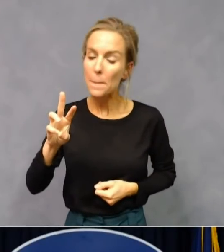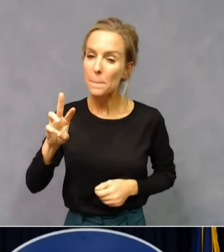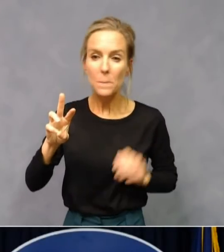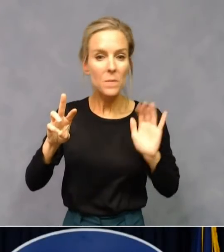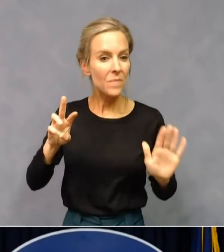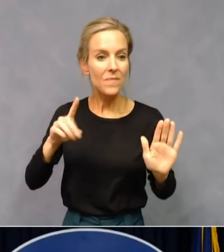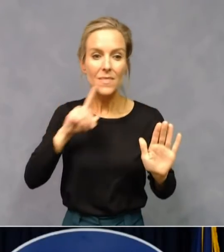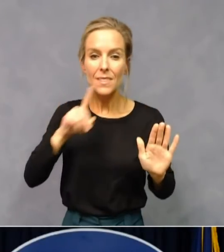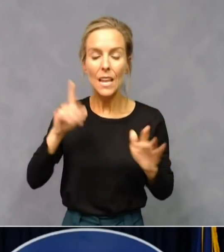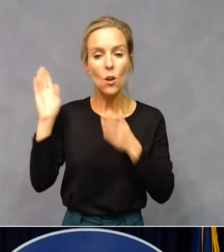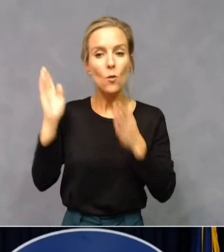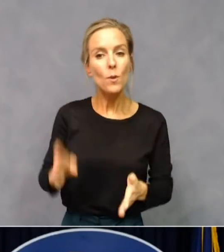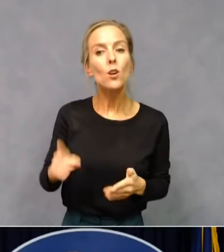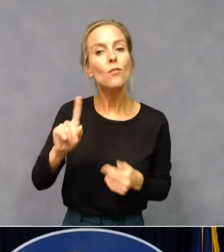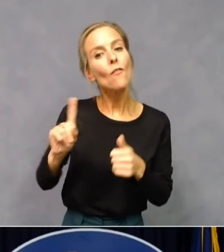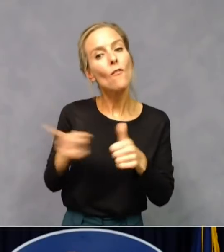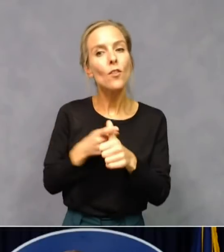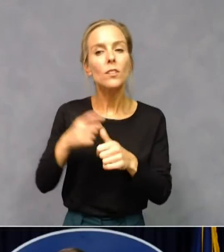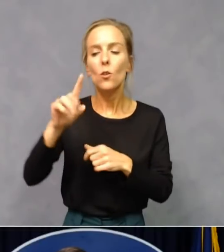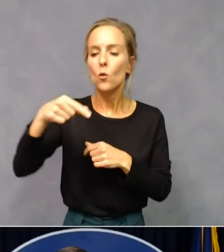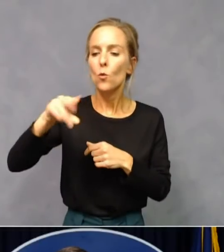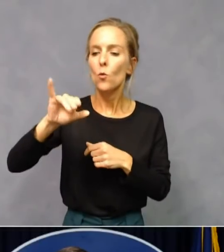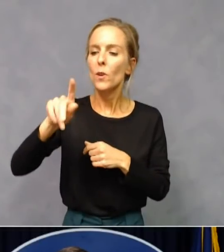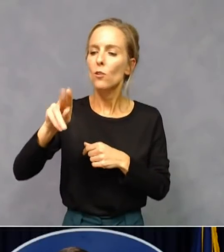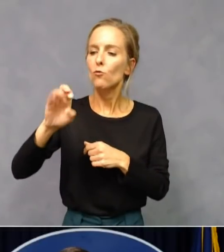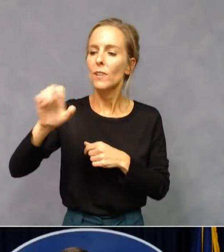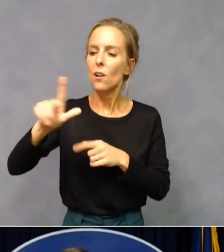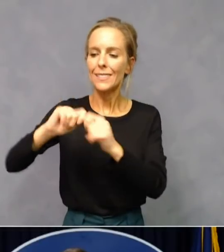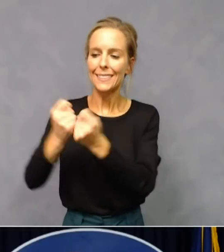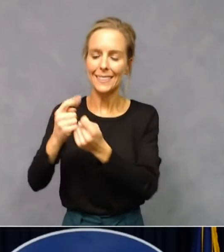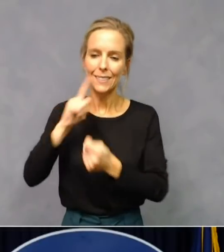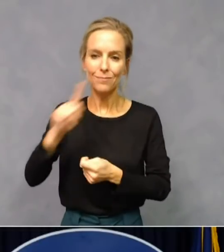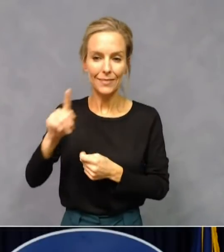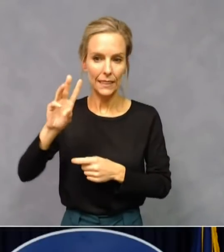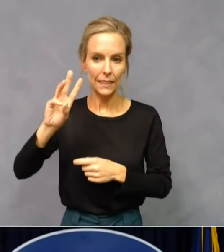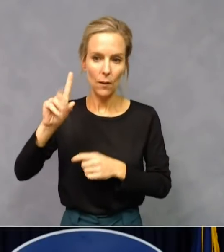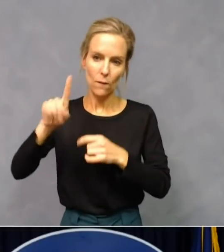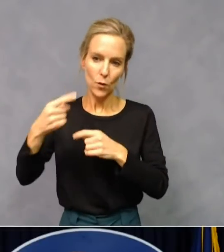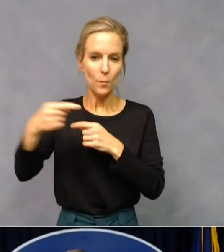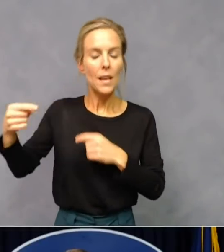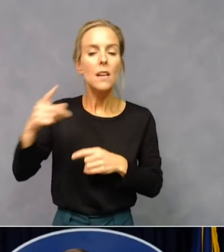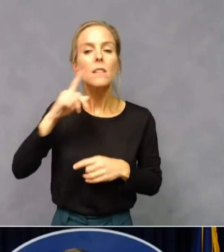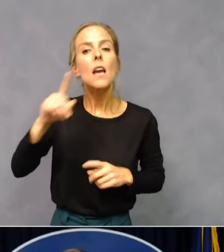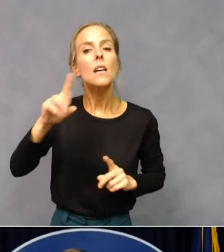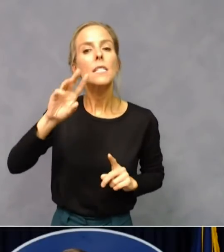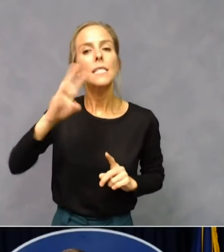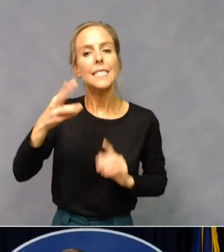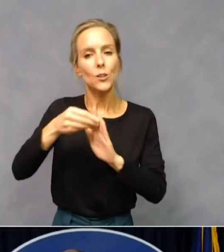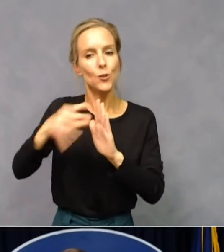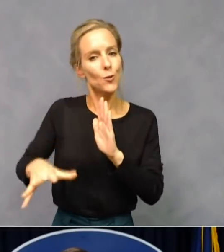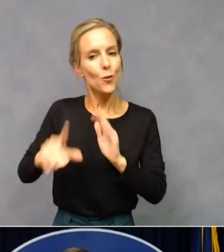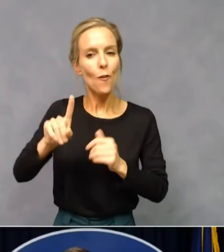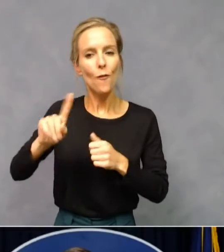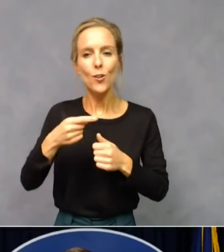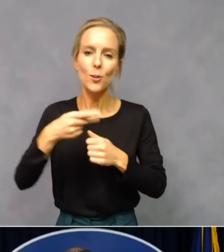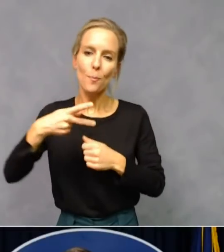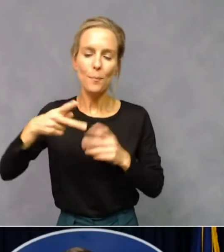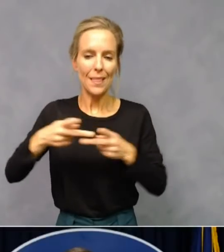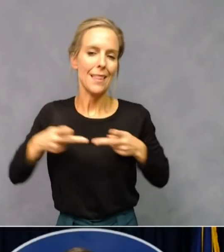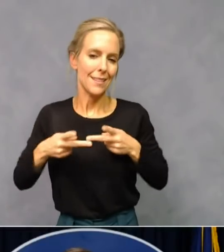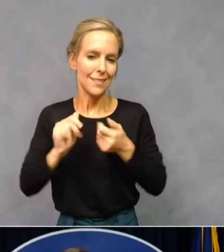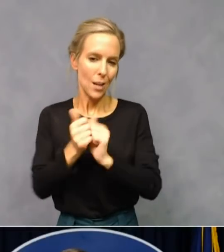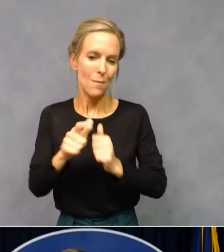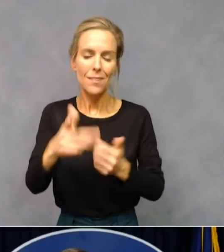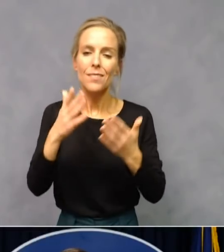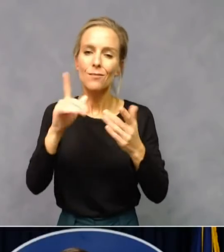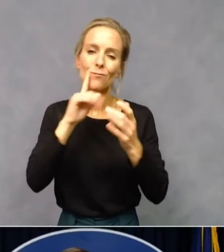first place title, and 6 students placed in individual competitions. Congratulations to all of these students who